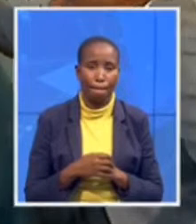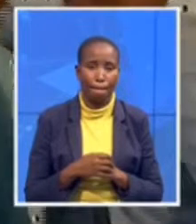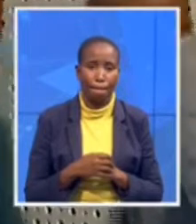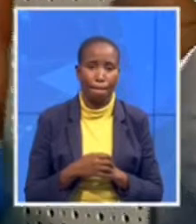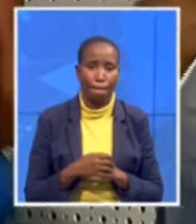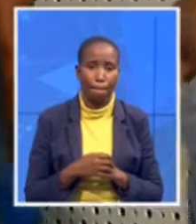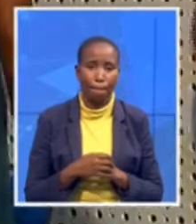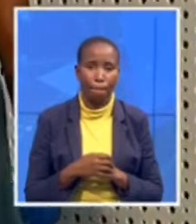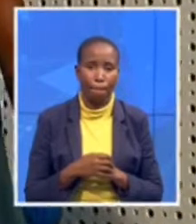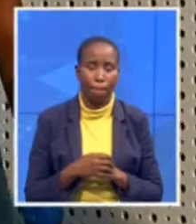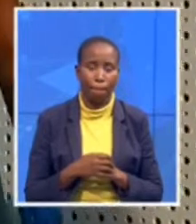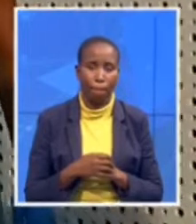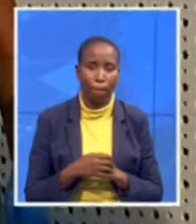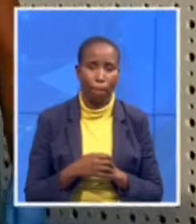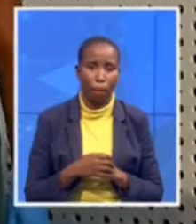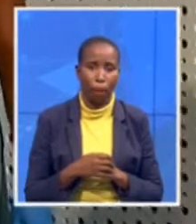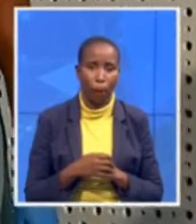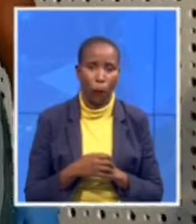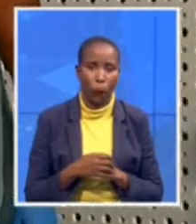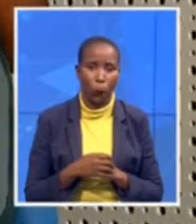What am I going to do with this?